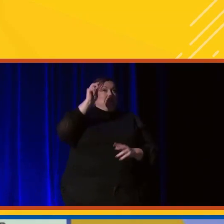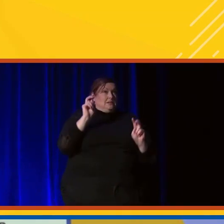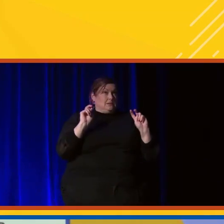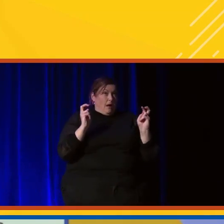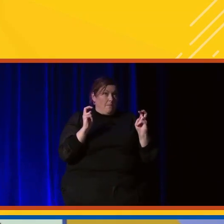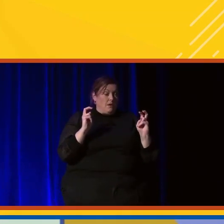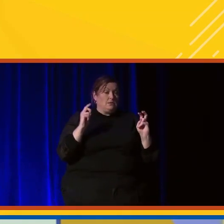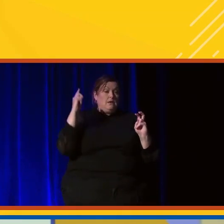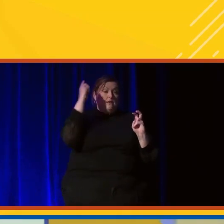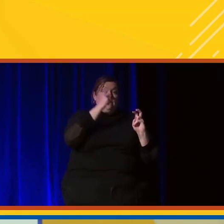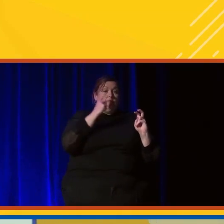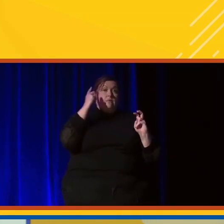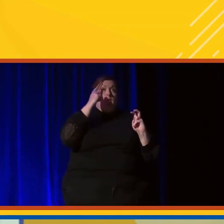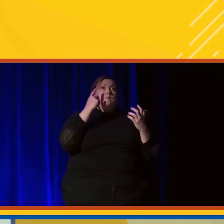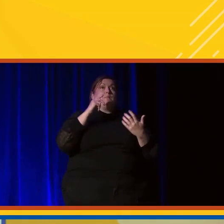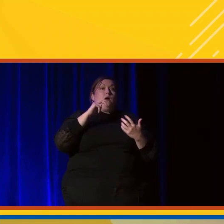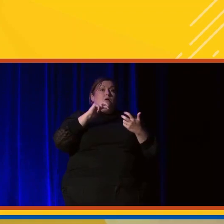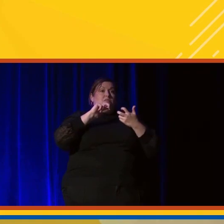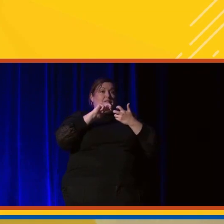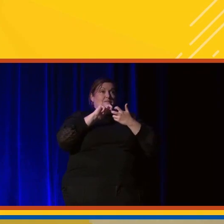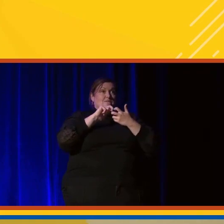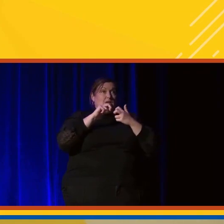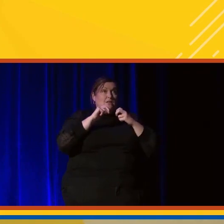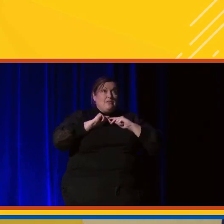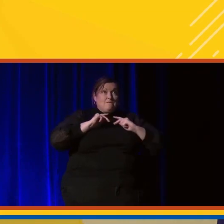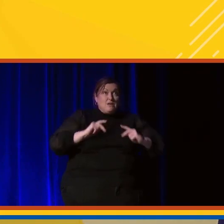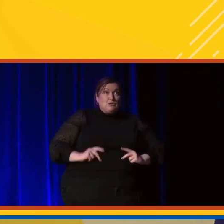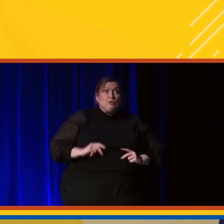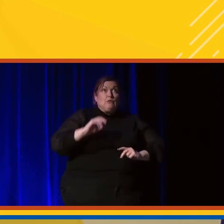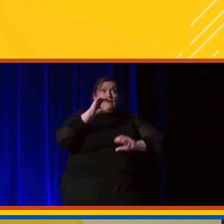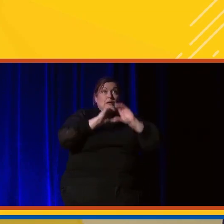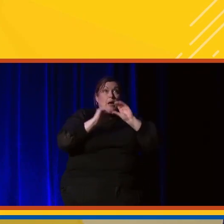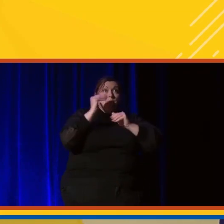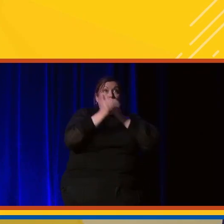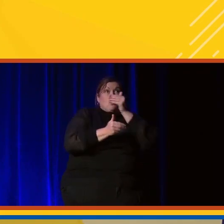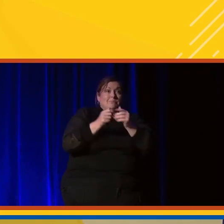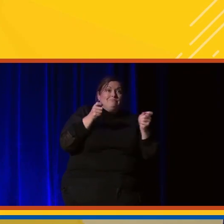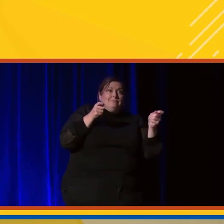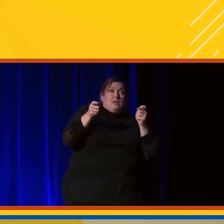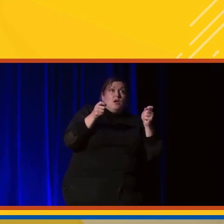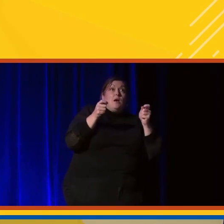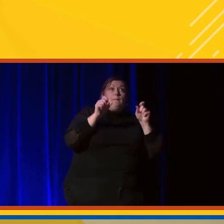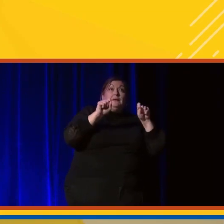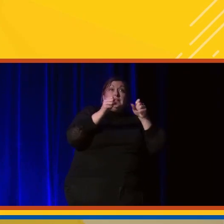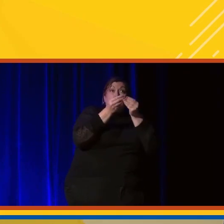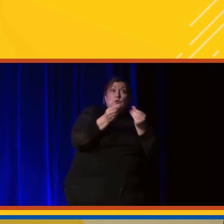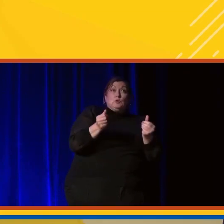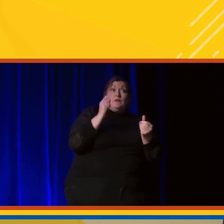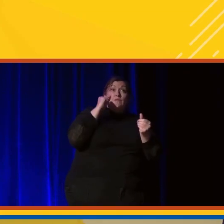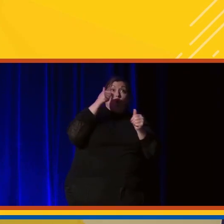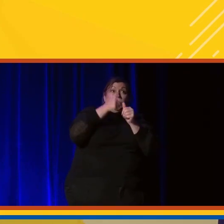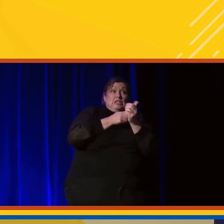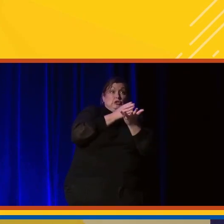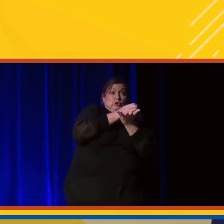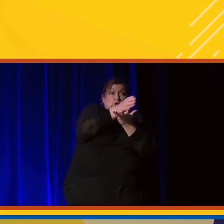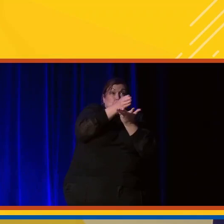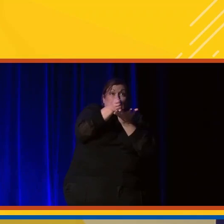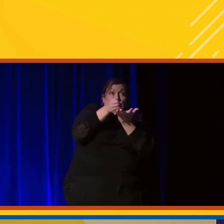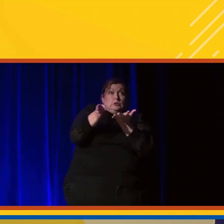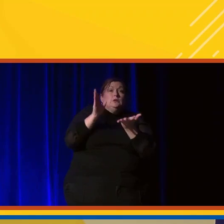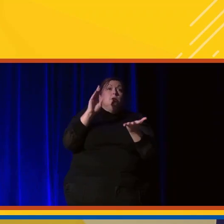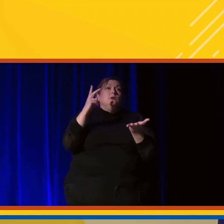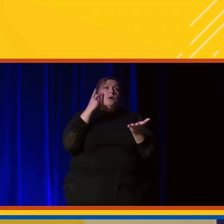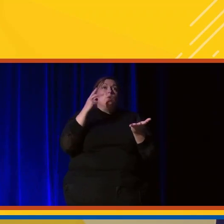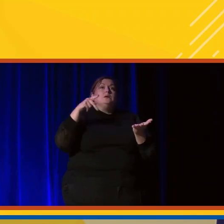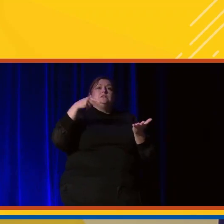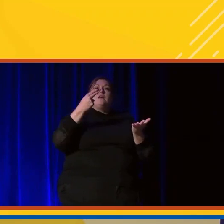you think about the underlying physical chemical processes that govern the solutions, the potential solutions in each of these areas, you'll see things